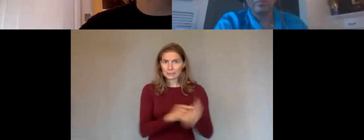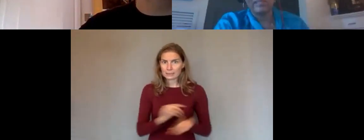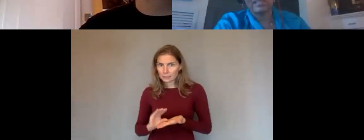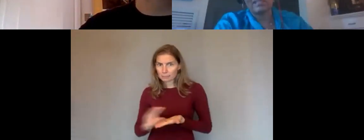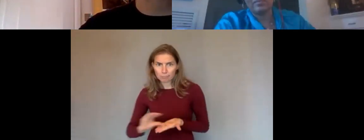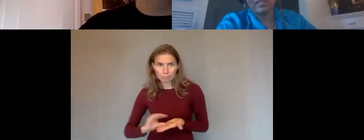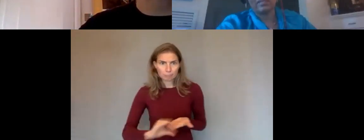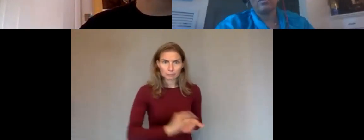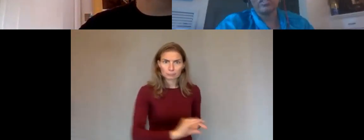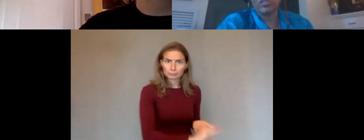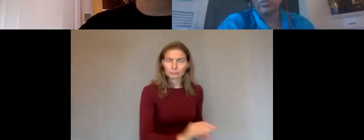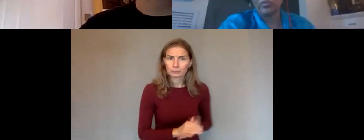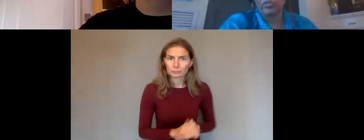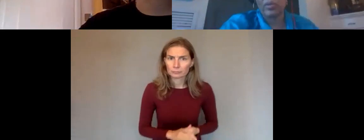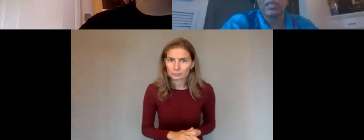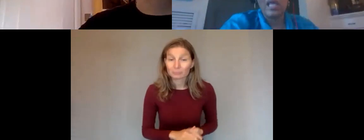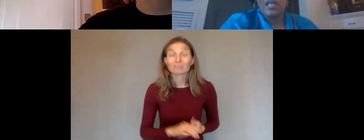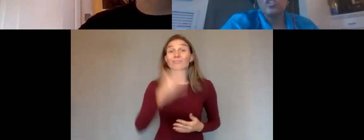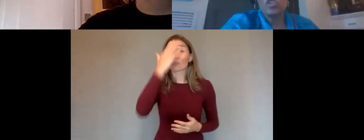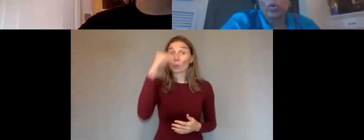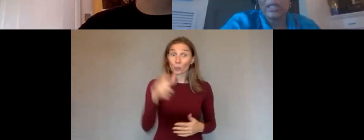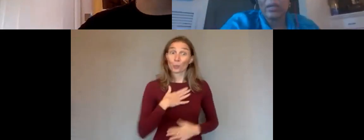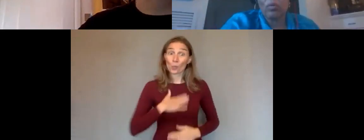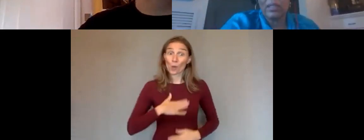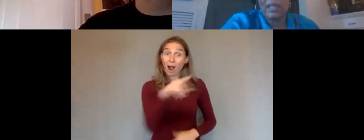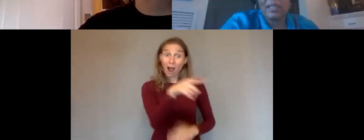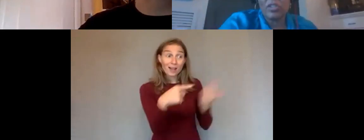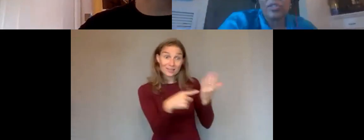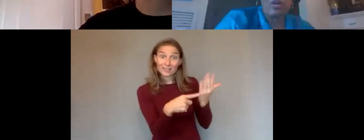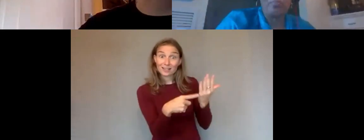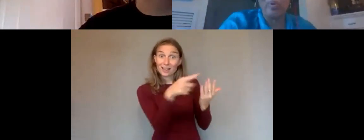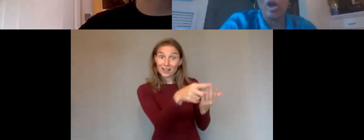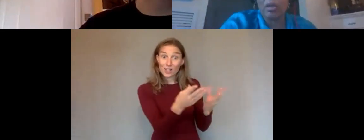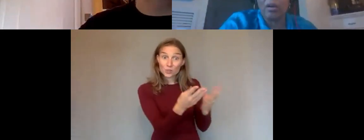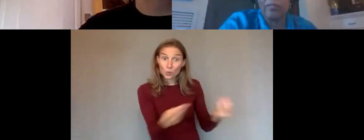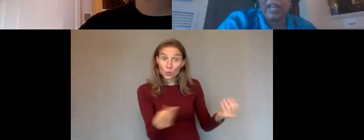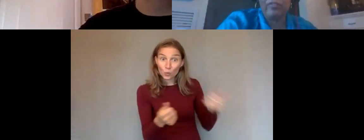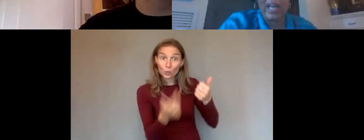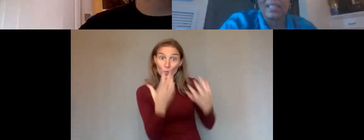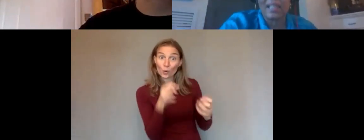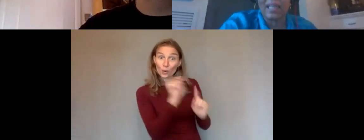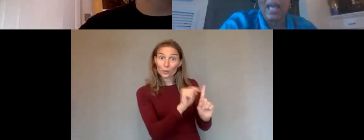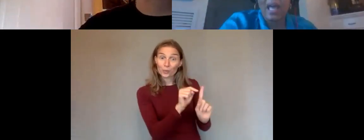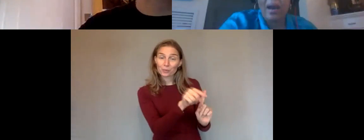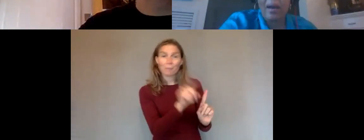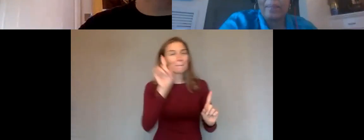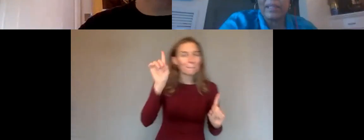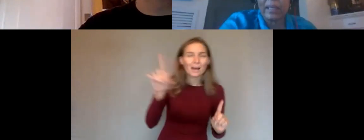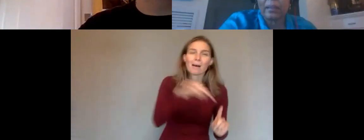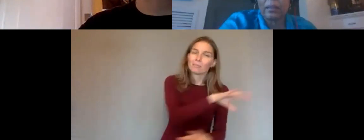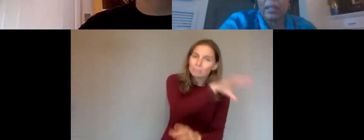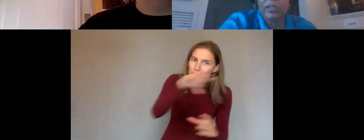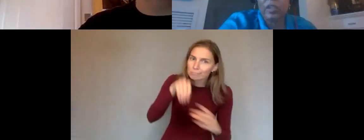to implement accessible technology solutions, right? Ensuring that organizations are part of advancing